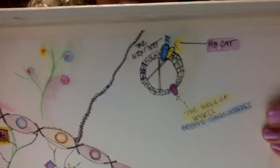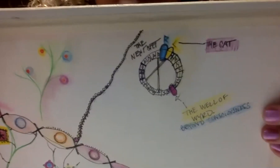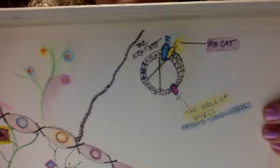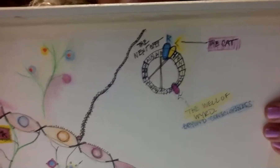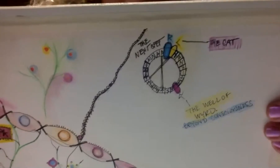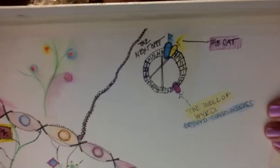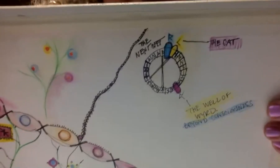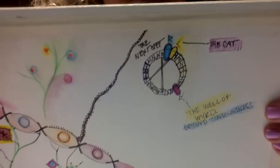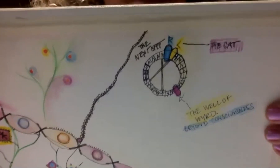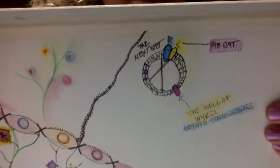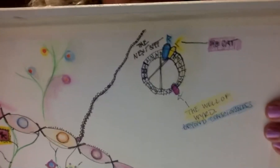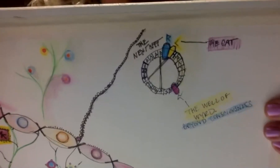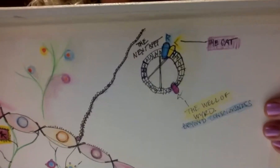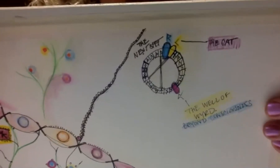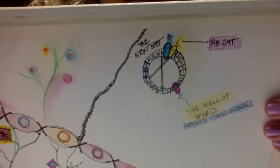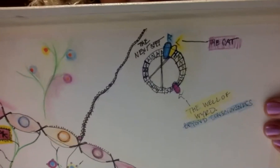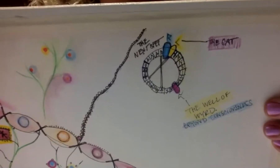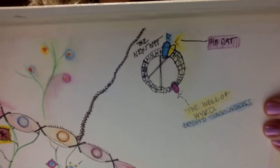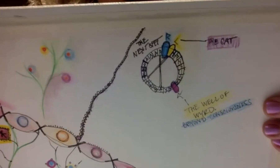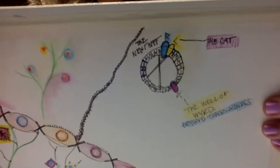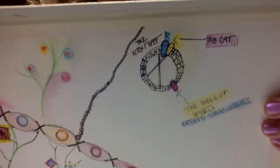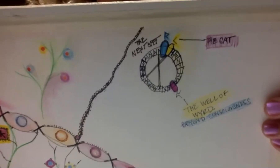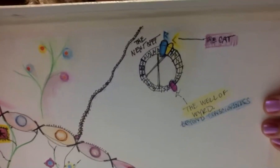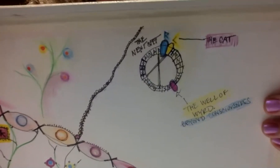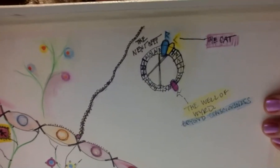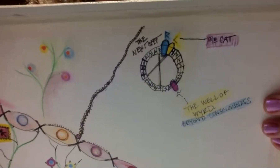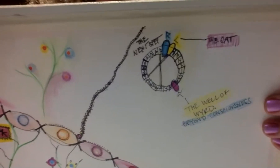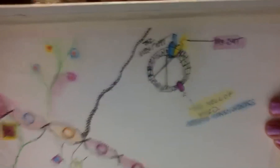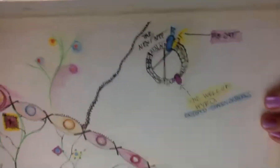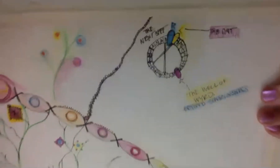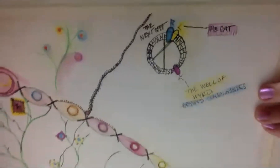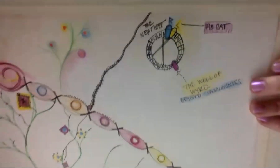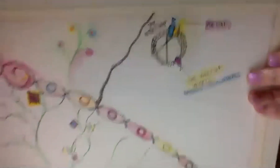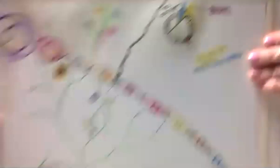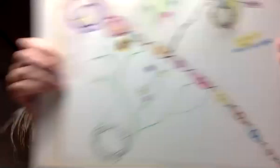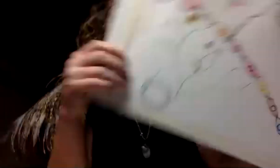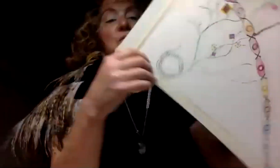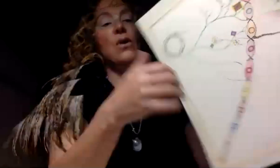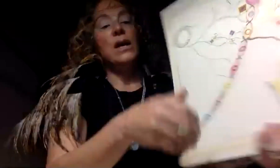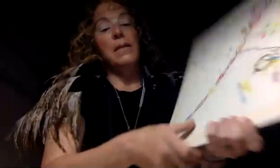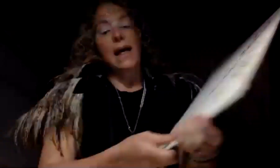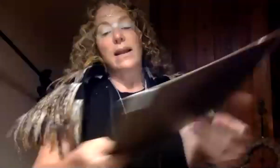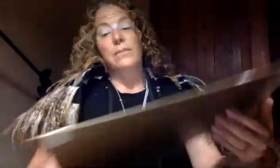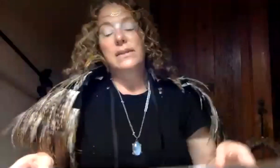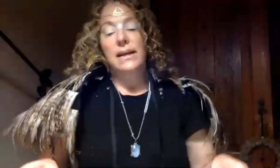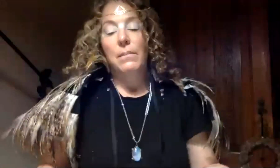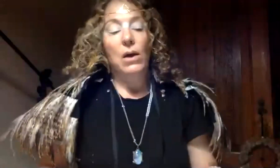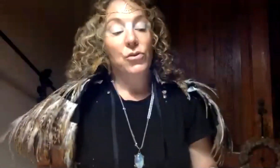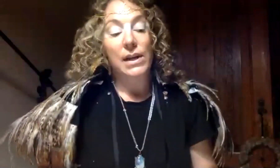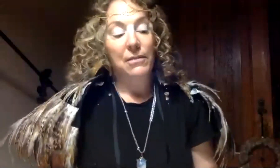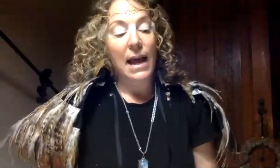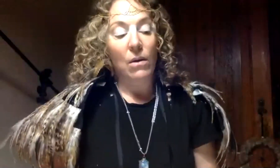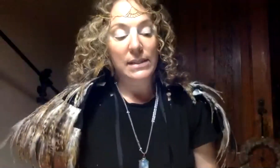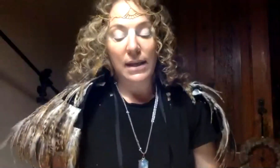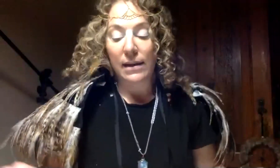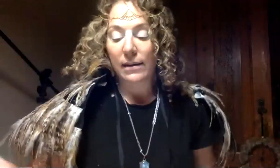like never ending limitless well, right? So I connect that with, and when I first was drawing about that, I was thinking about